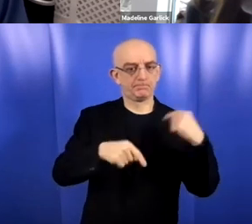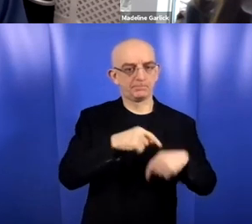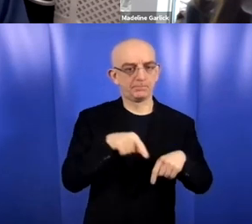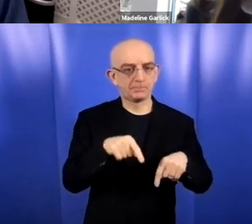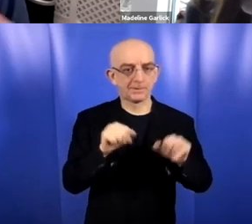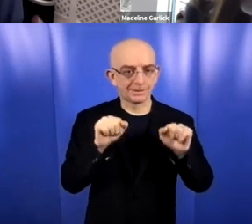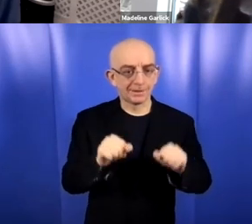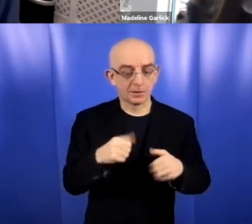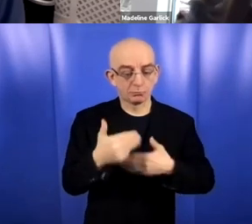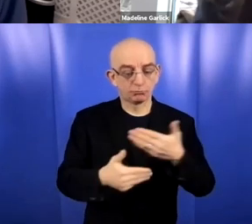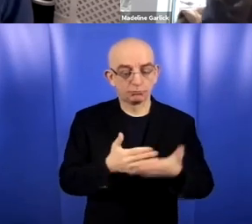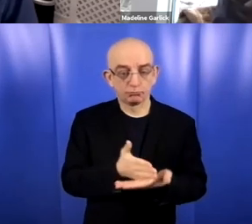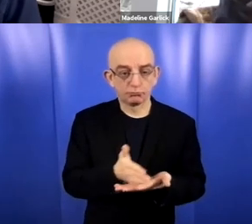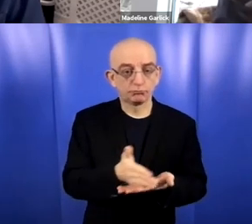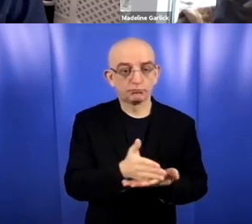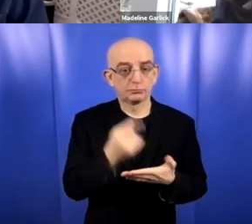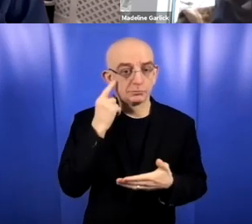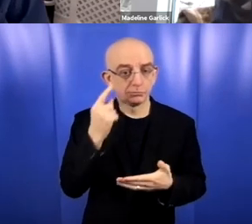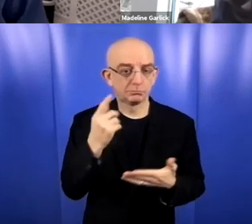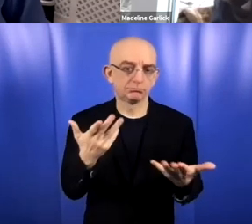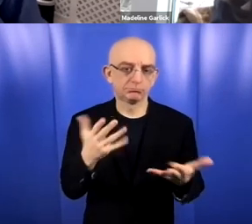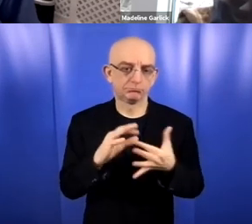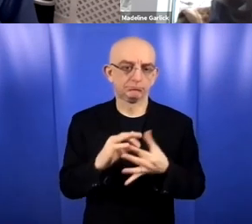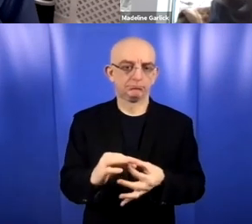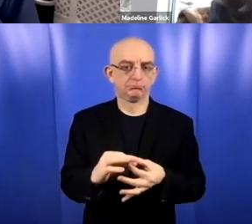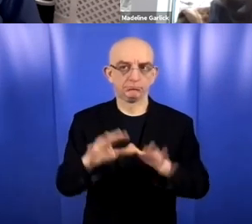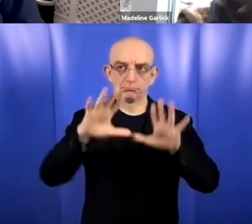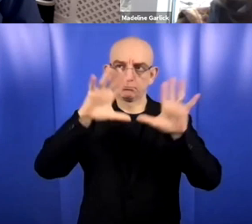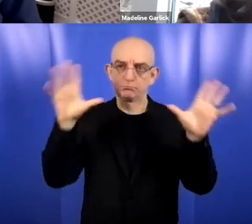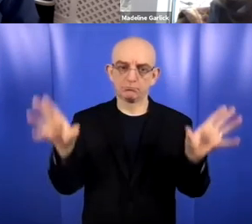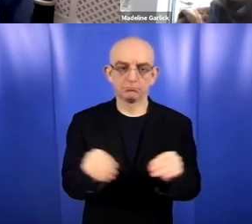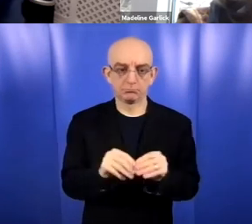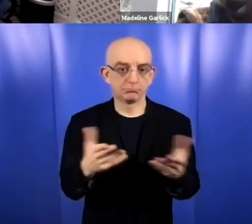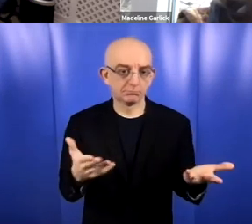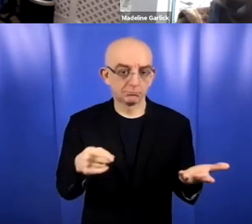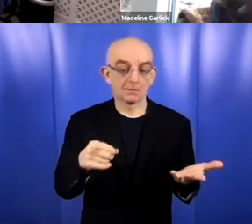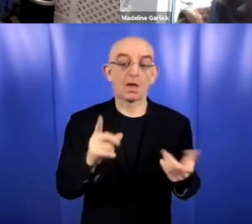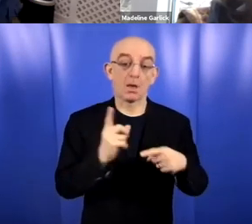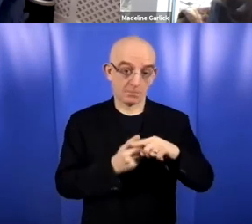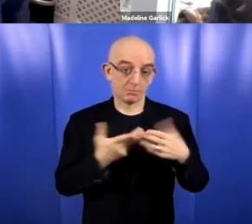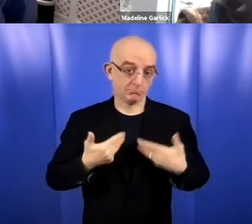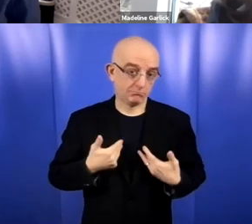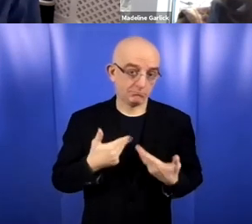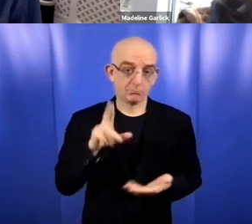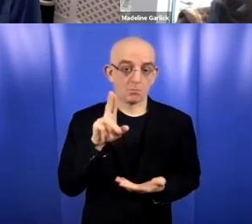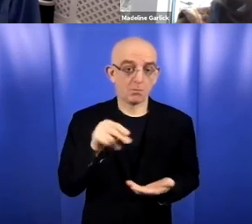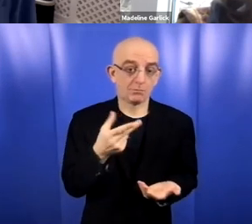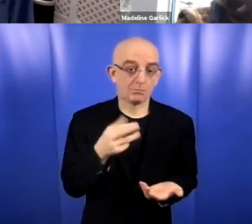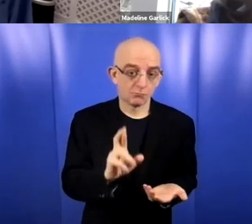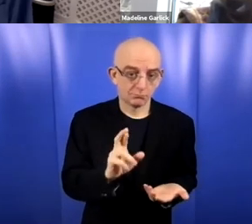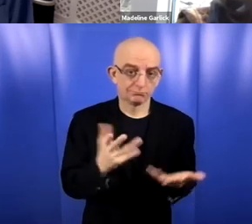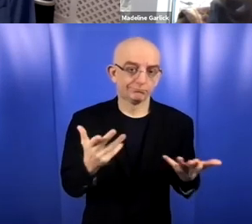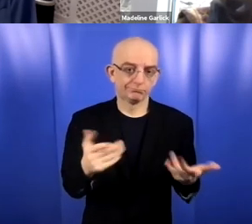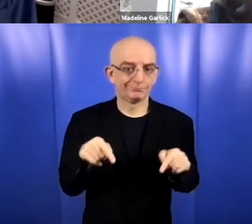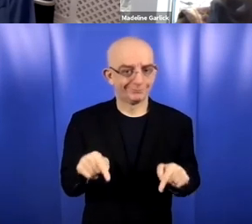of UN Security Council Resolution 1325 on women, peace and security agenda. One